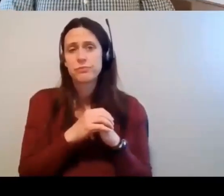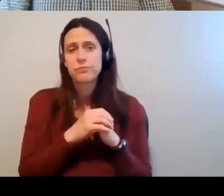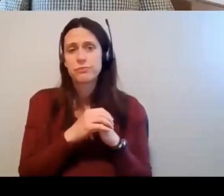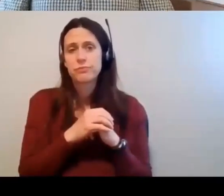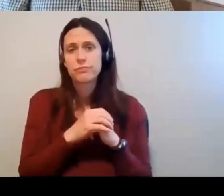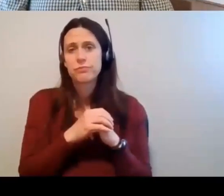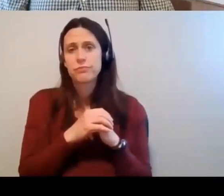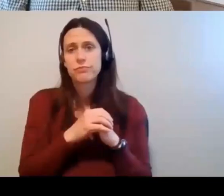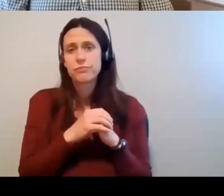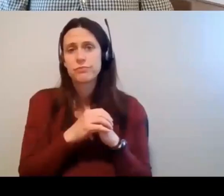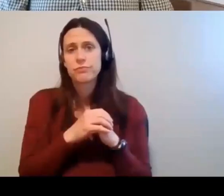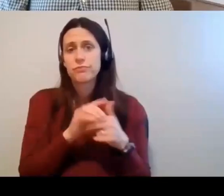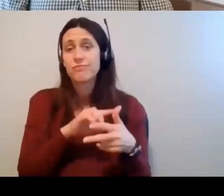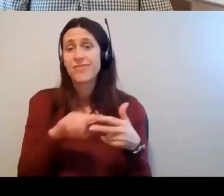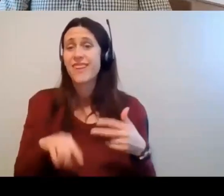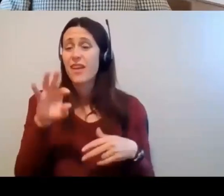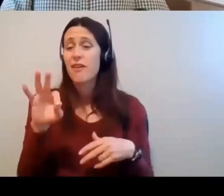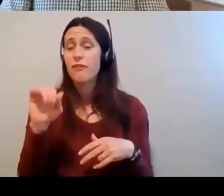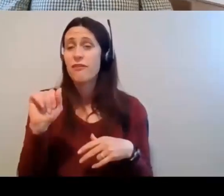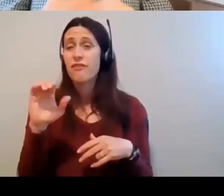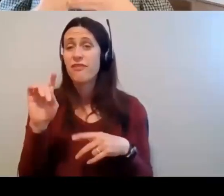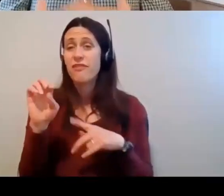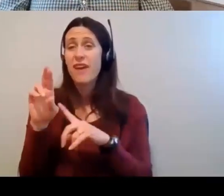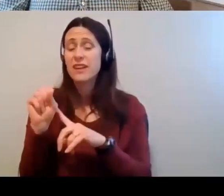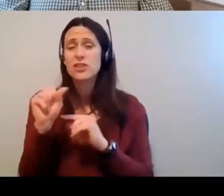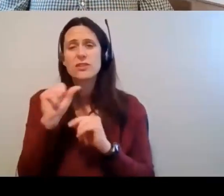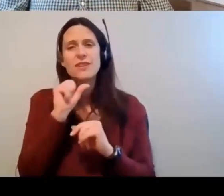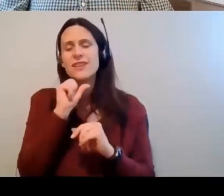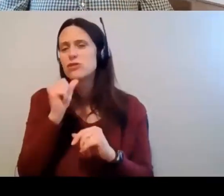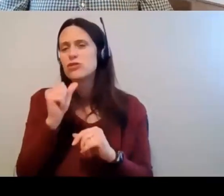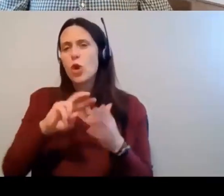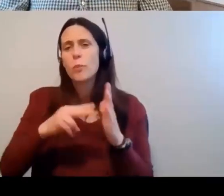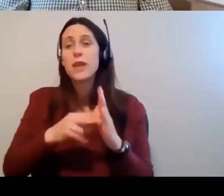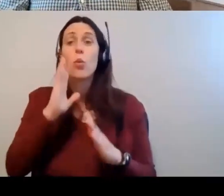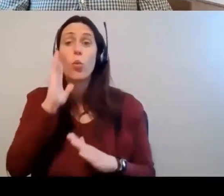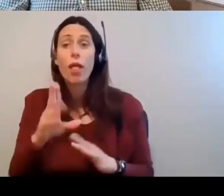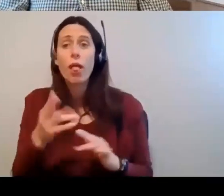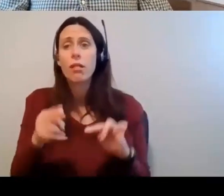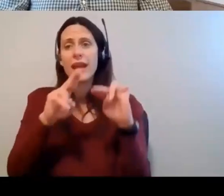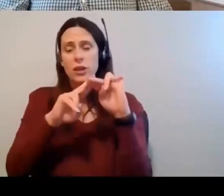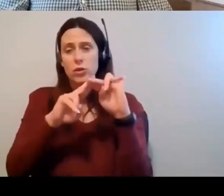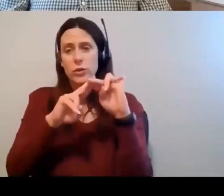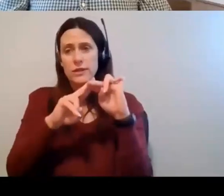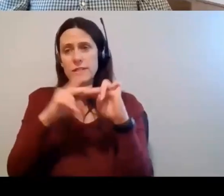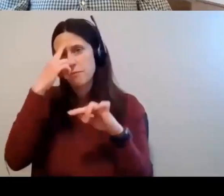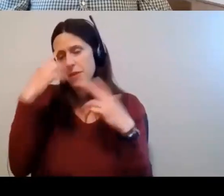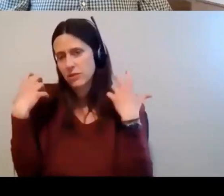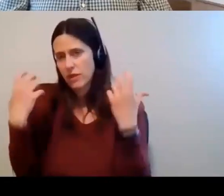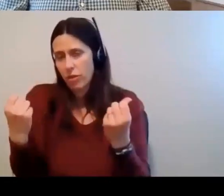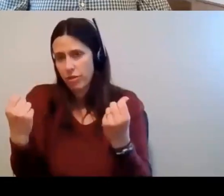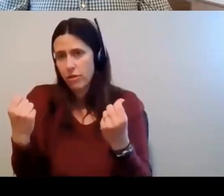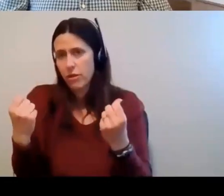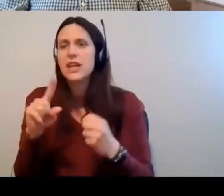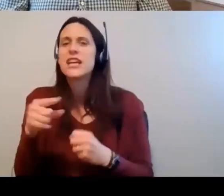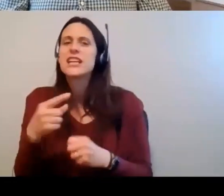Risk factors don't mean that we're going to have a significant increase in concern for mental health specific to the pandemic. It just means that we're